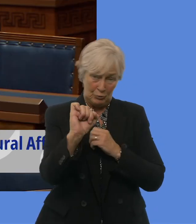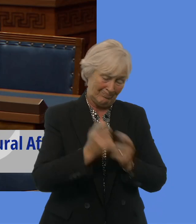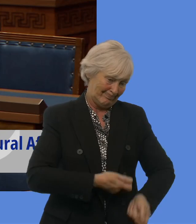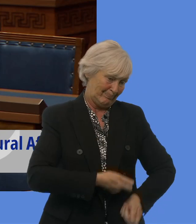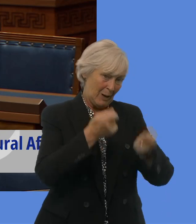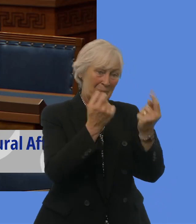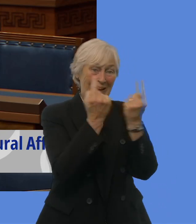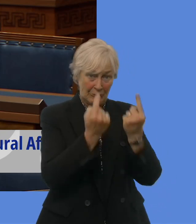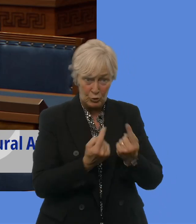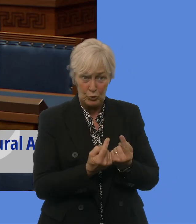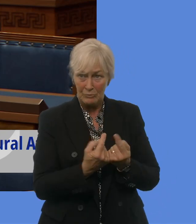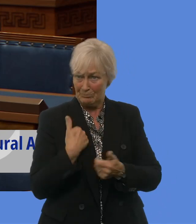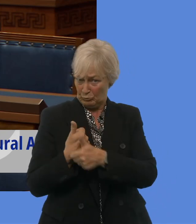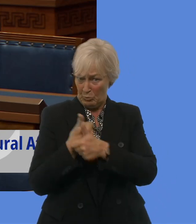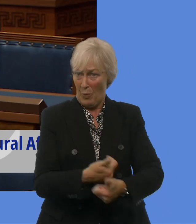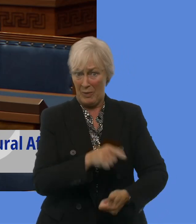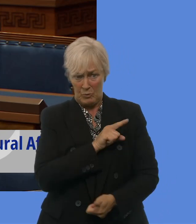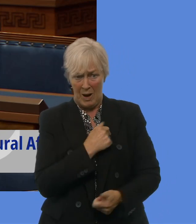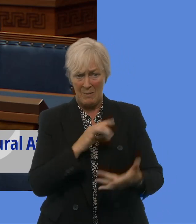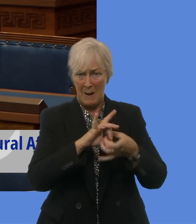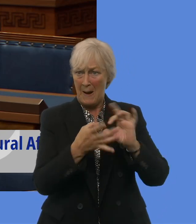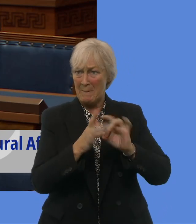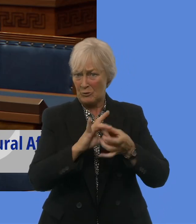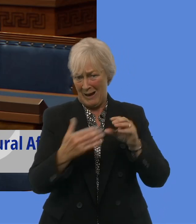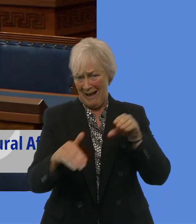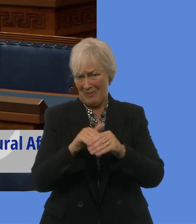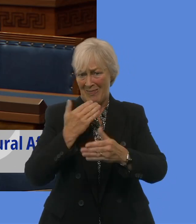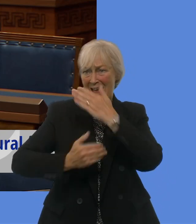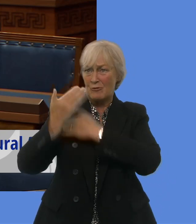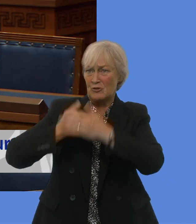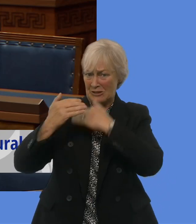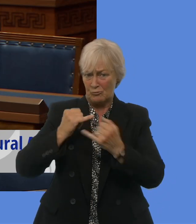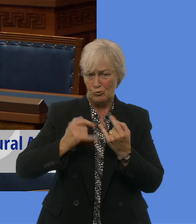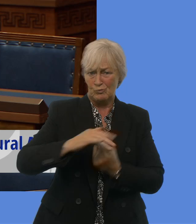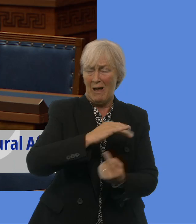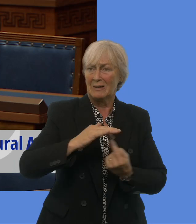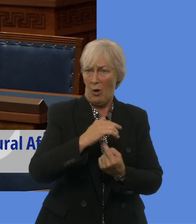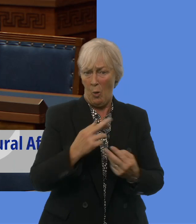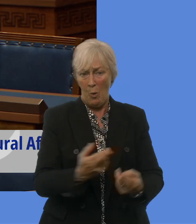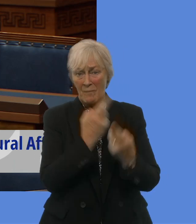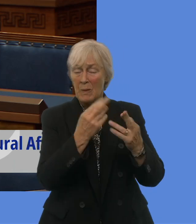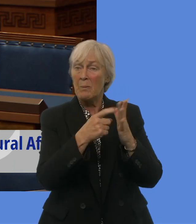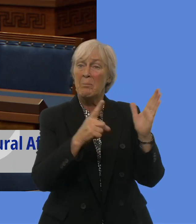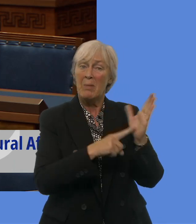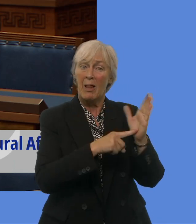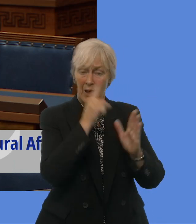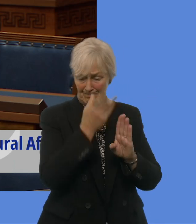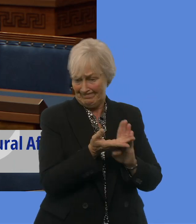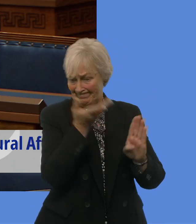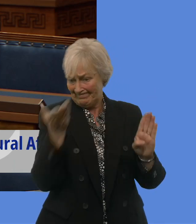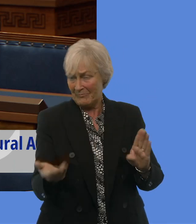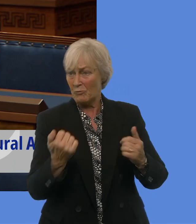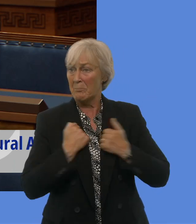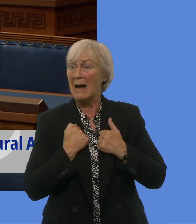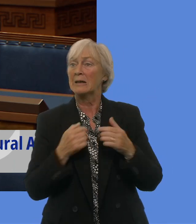very supportive of built heritage. That's why I'm a member of Ulster Architectural Heritage Society. By tabling this bill, hopefully we'll be able to progress some things from my